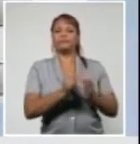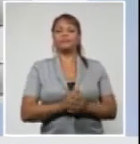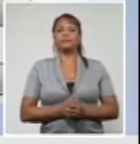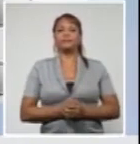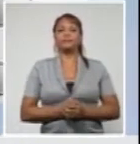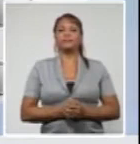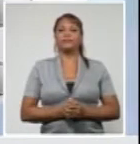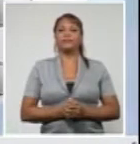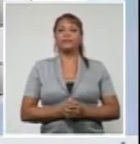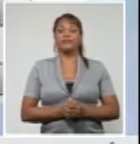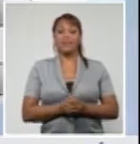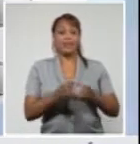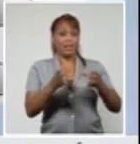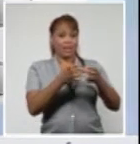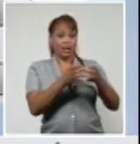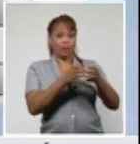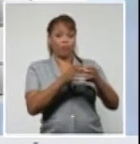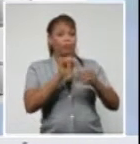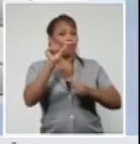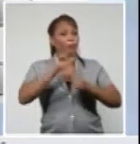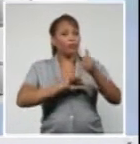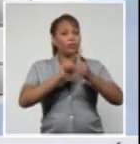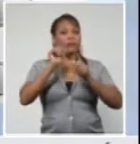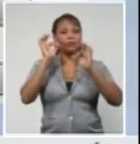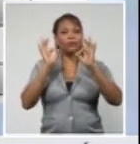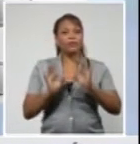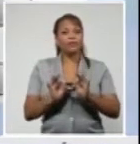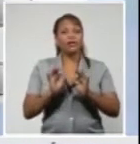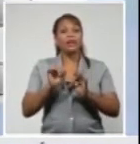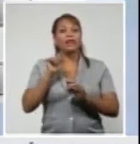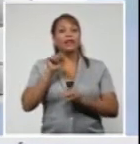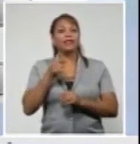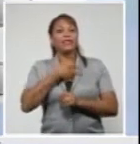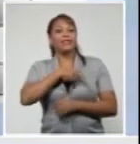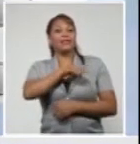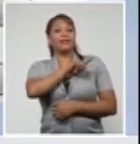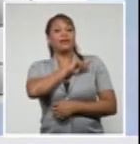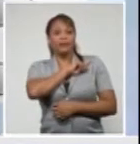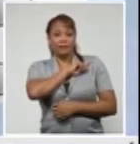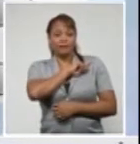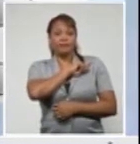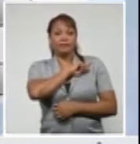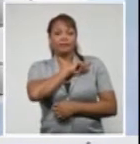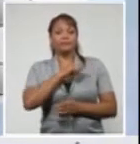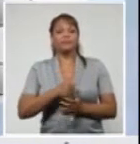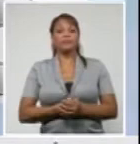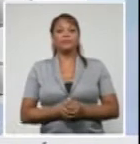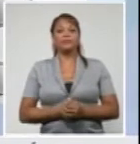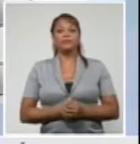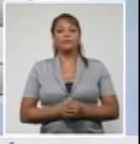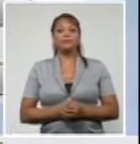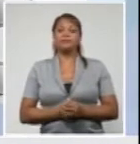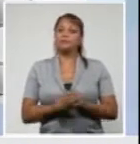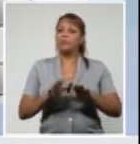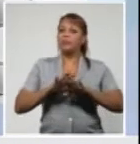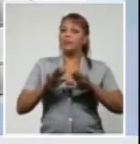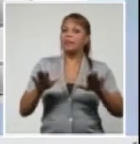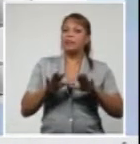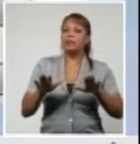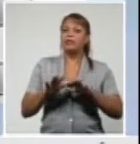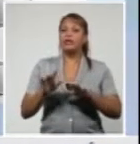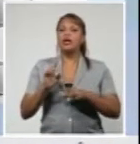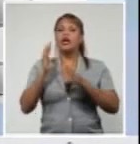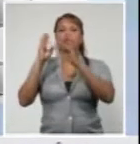6,807 samples processed, 15 tested positive for COVID-19.